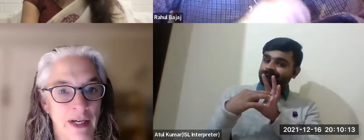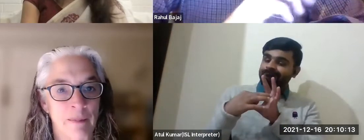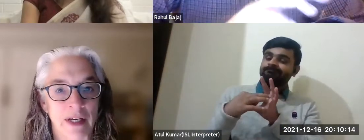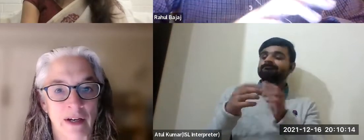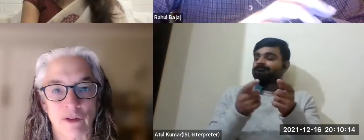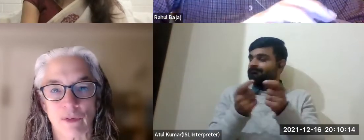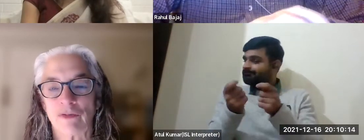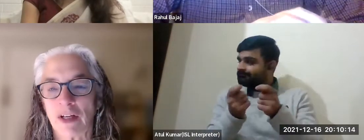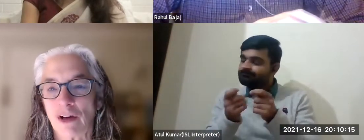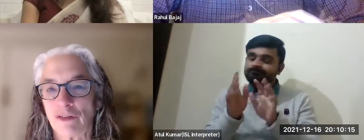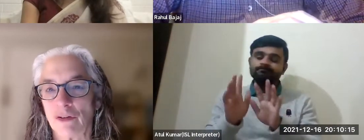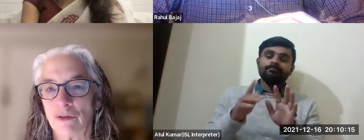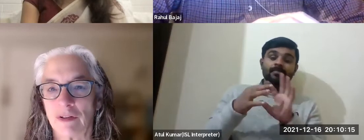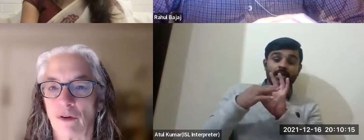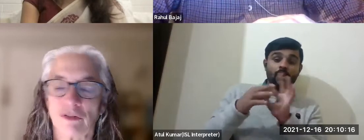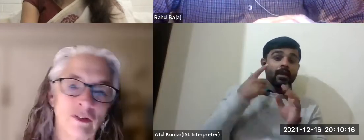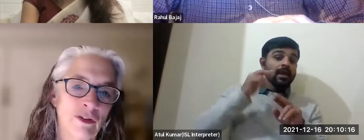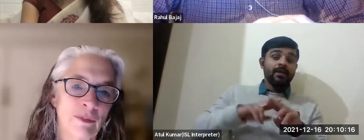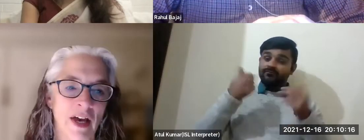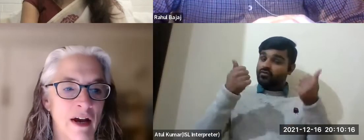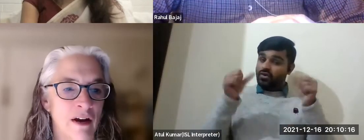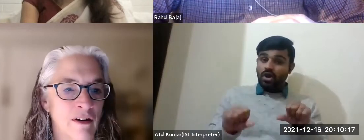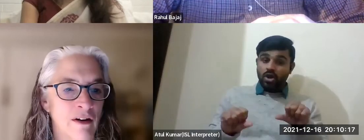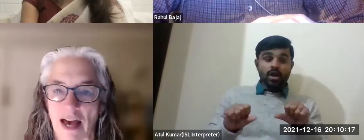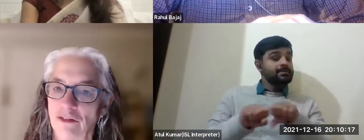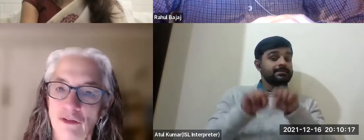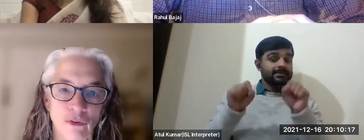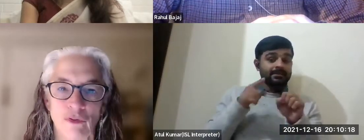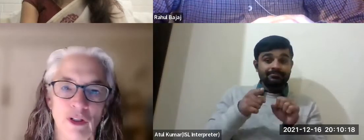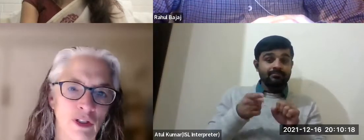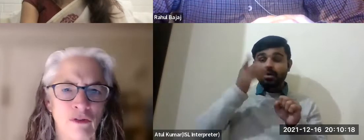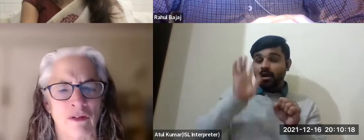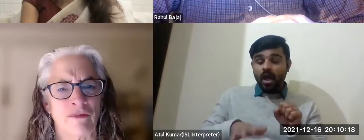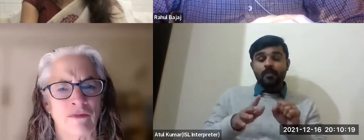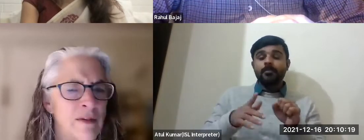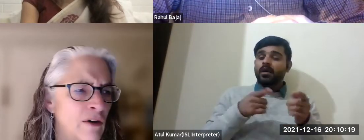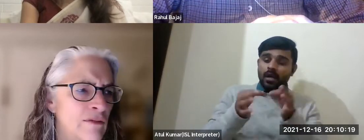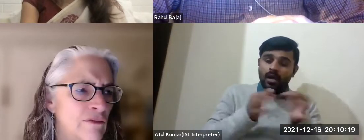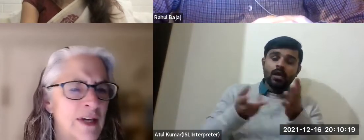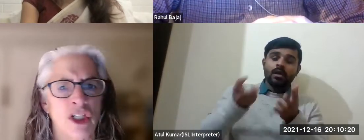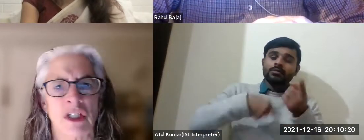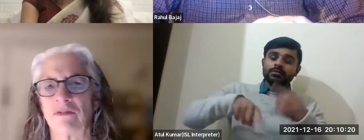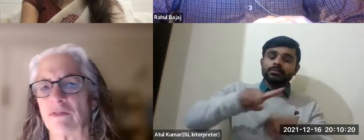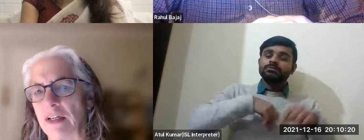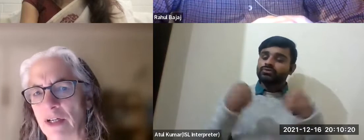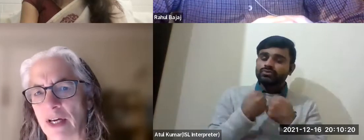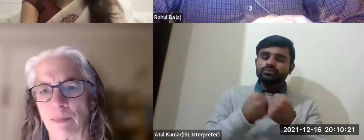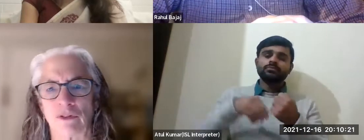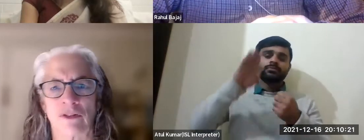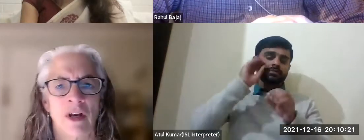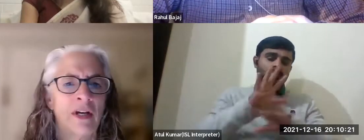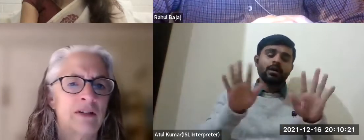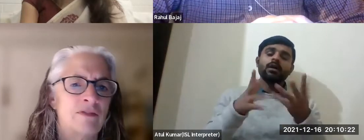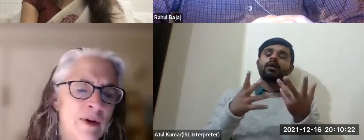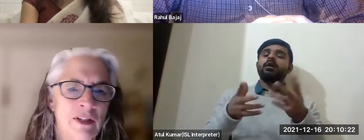cooperate. Because when you file a lawsuit, the whole system's there. It has tools for you to use to fight about information, to fight about